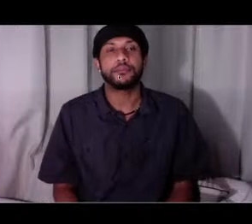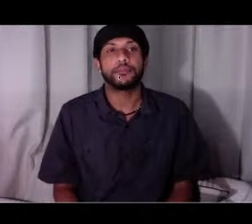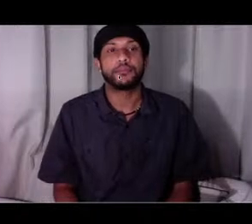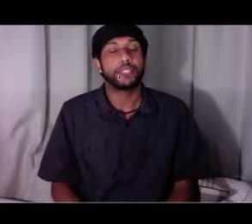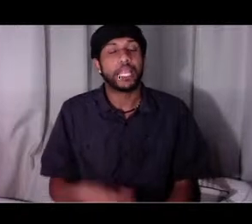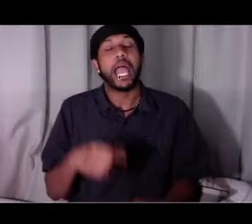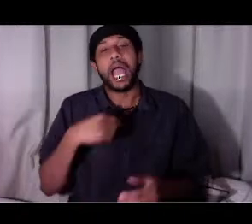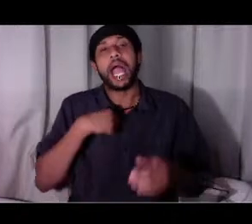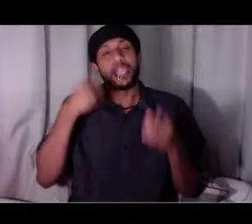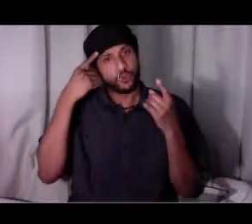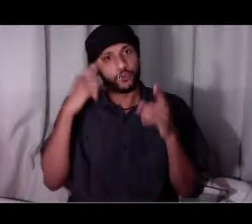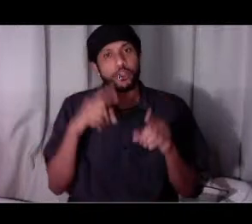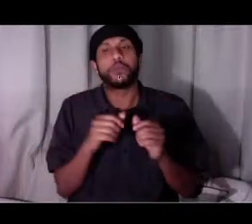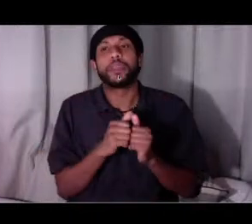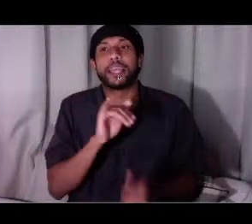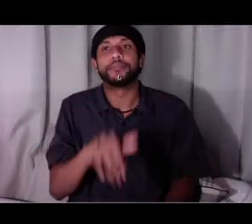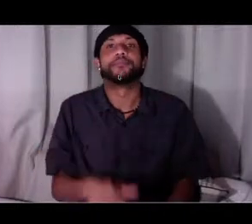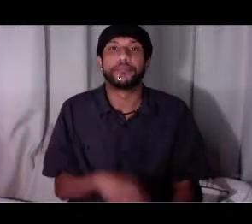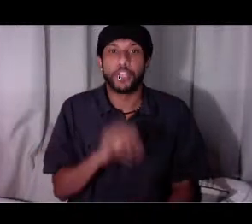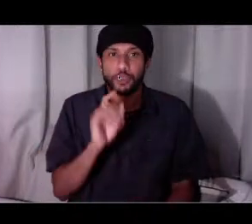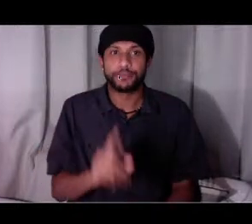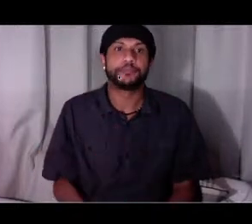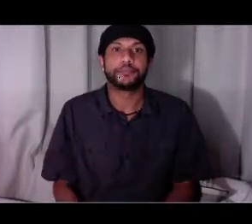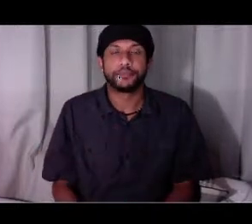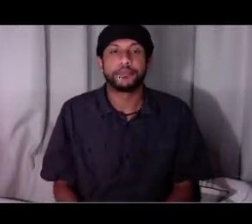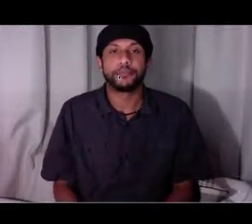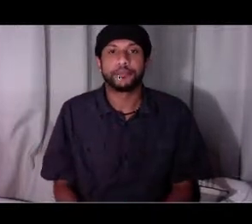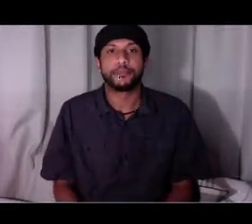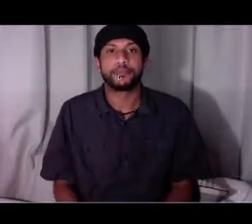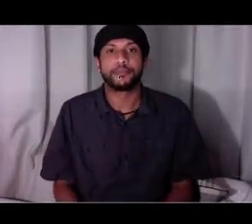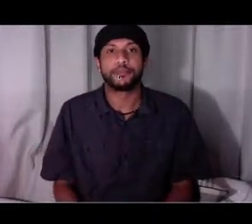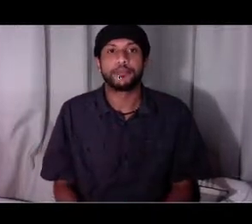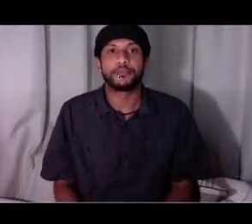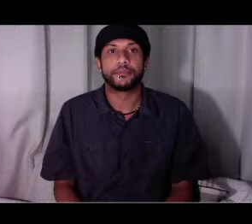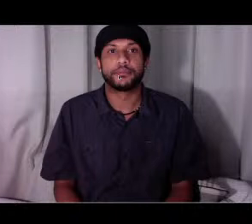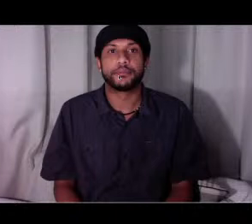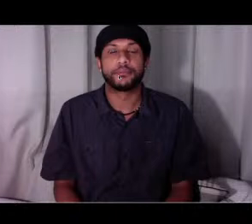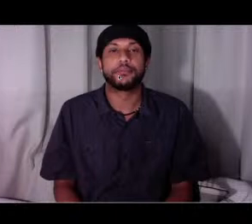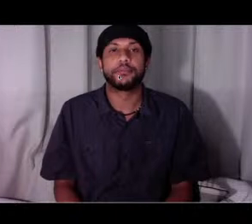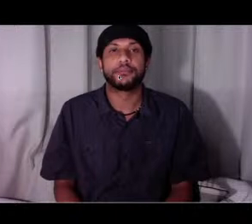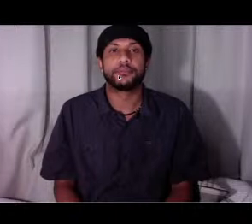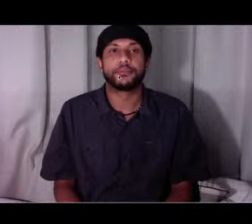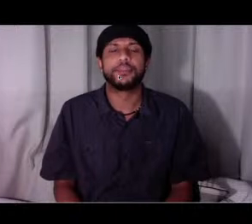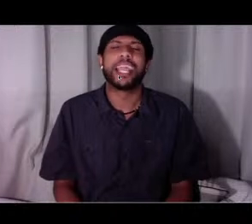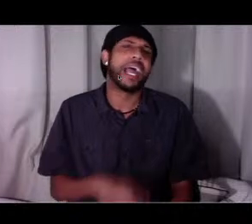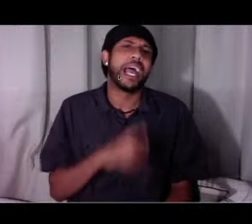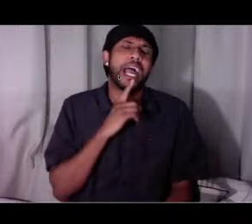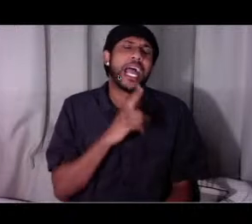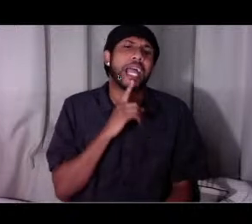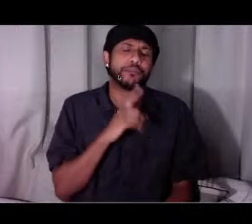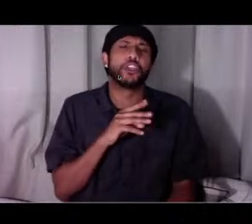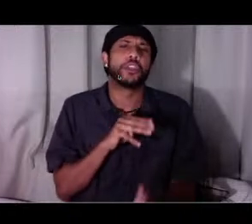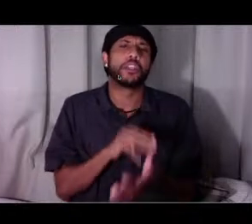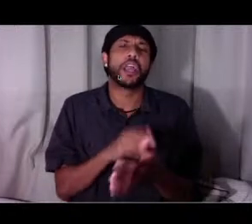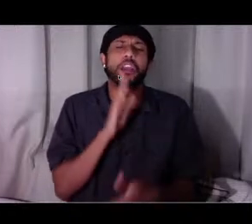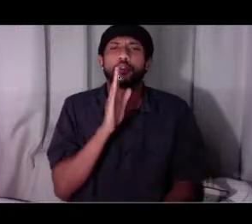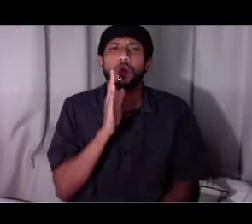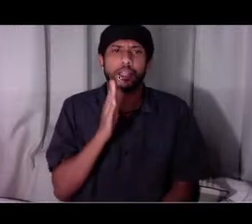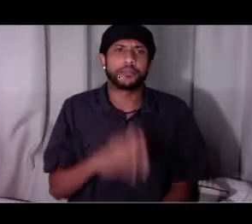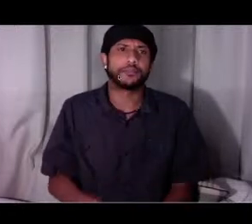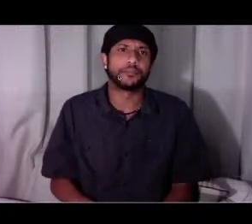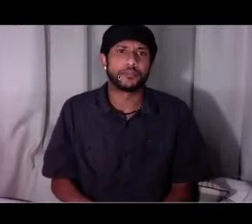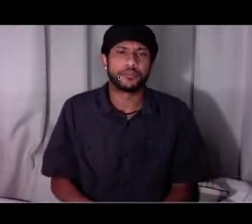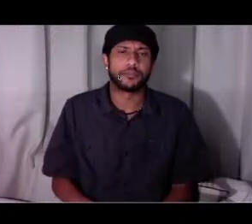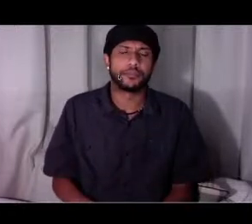agree with that okay great all right and we'll and I'm sure Dr Miranda will certainly keep us